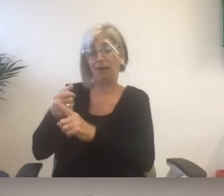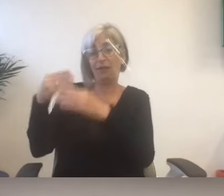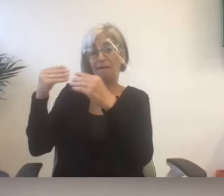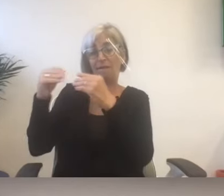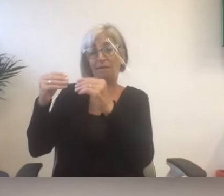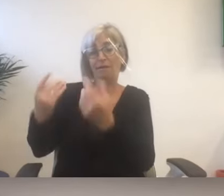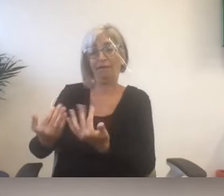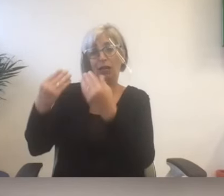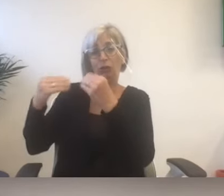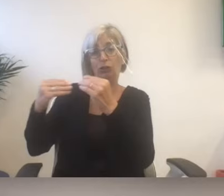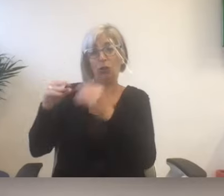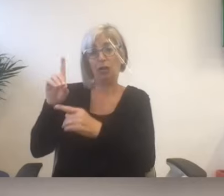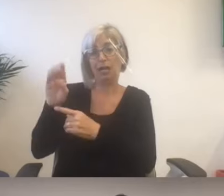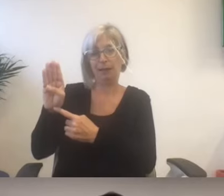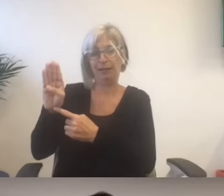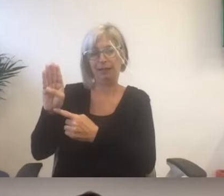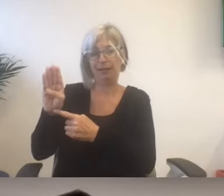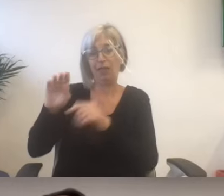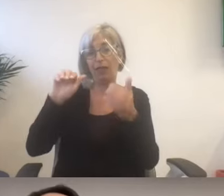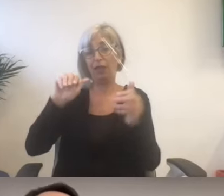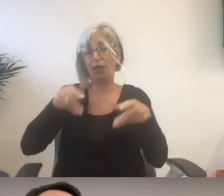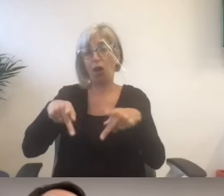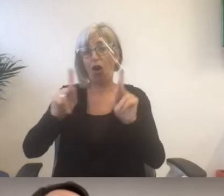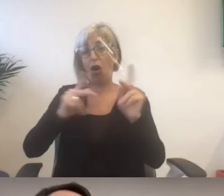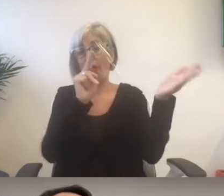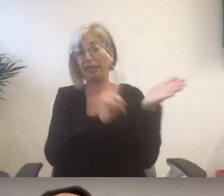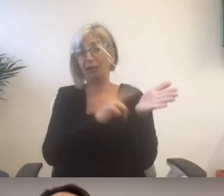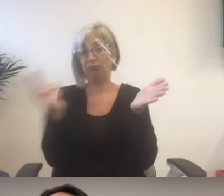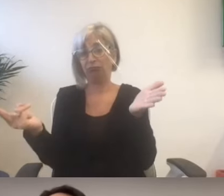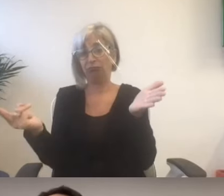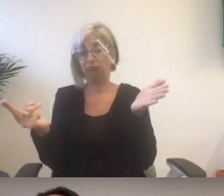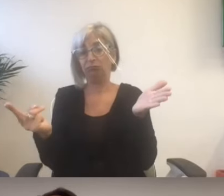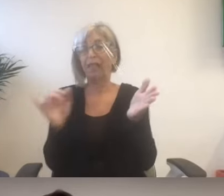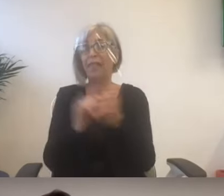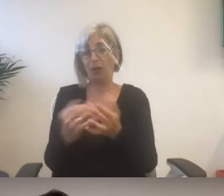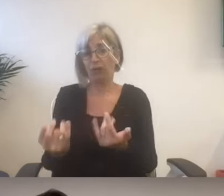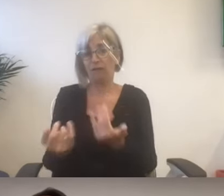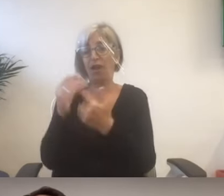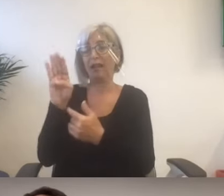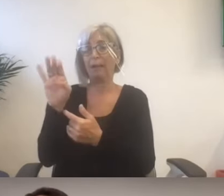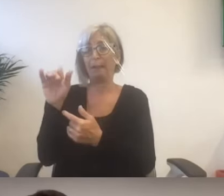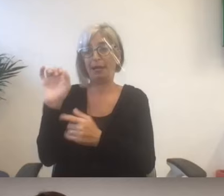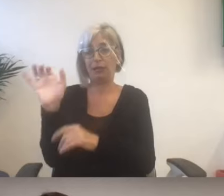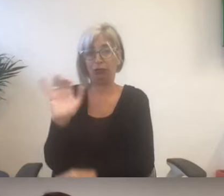Firestore database, and the authentication that you guys saw, the login, log out, was Firebase authentication.